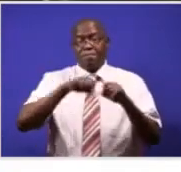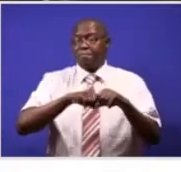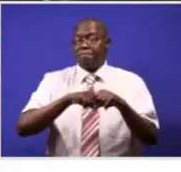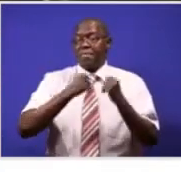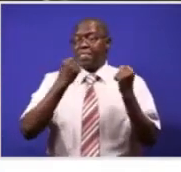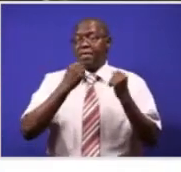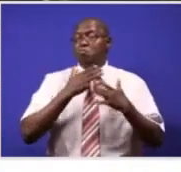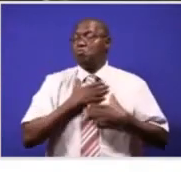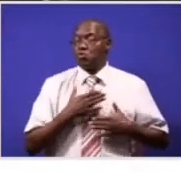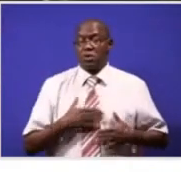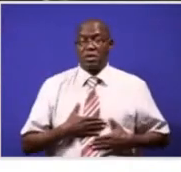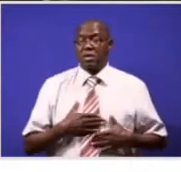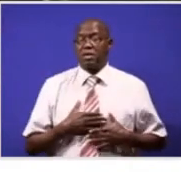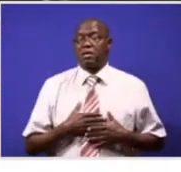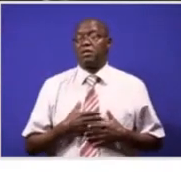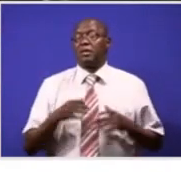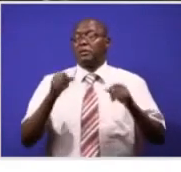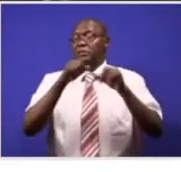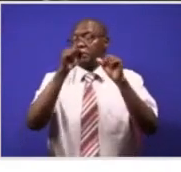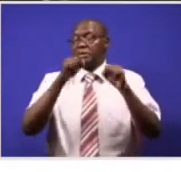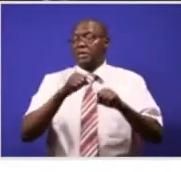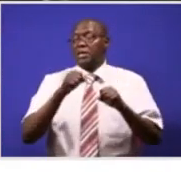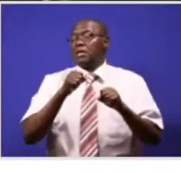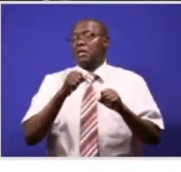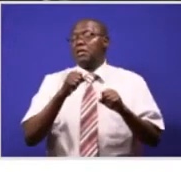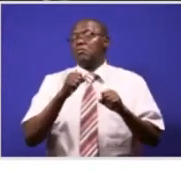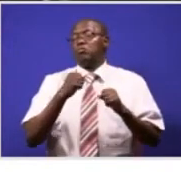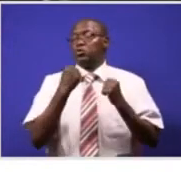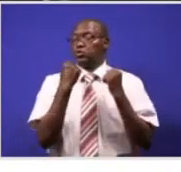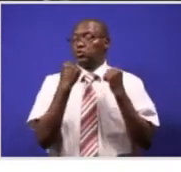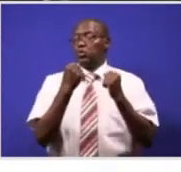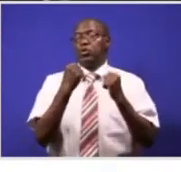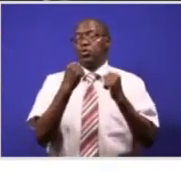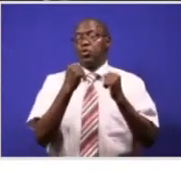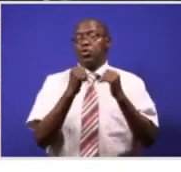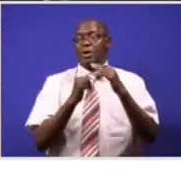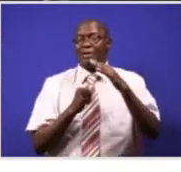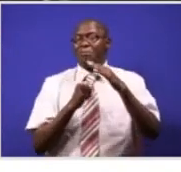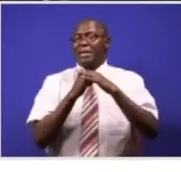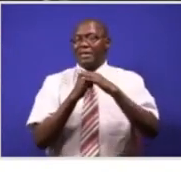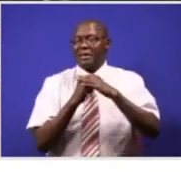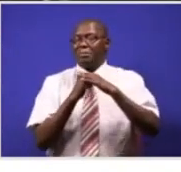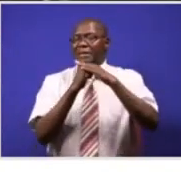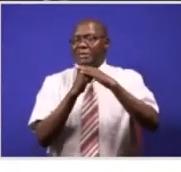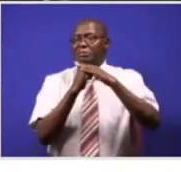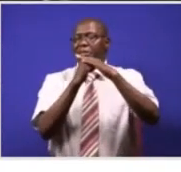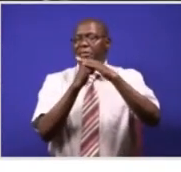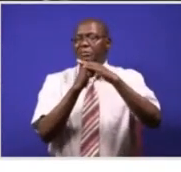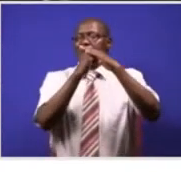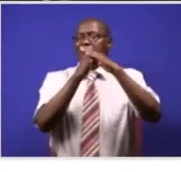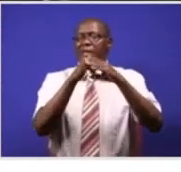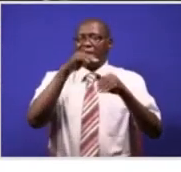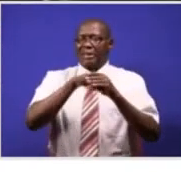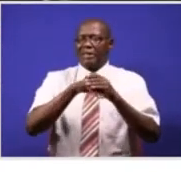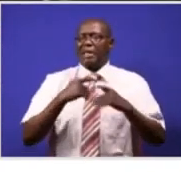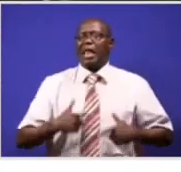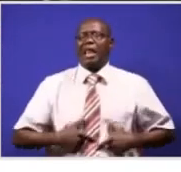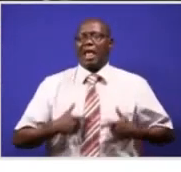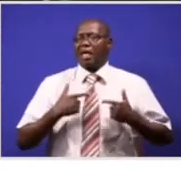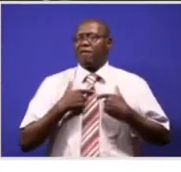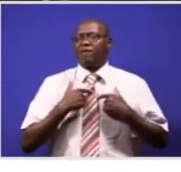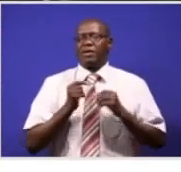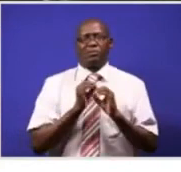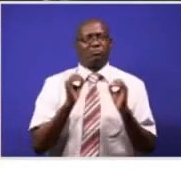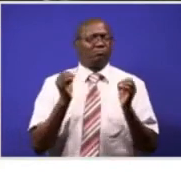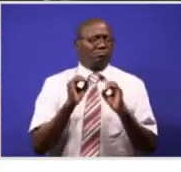body mechanisms will not be able to withstand the pressure that comes. And in life, there's always things